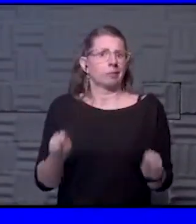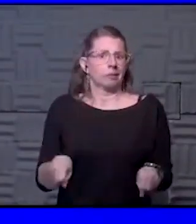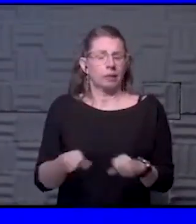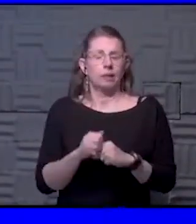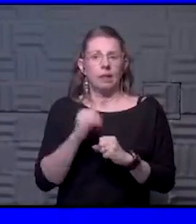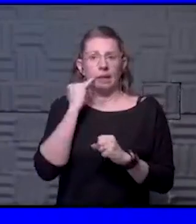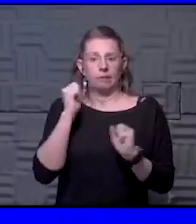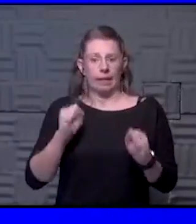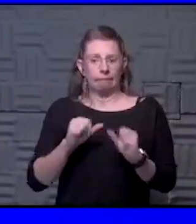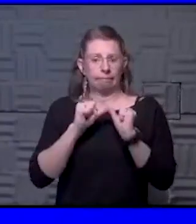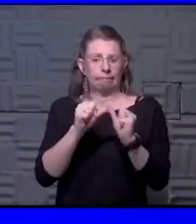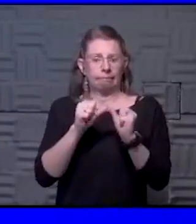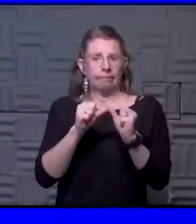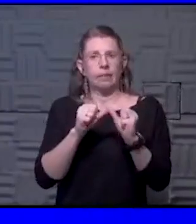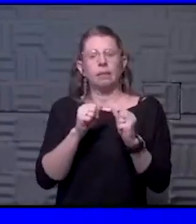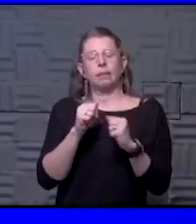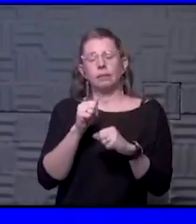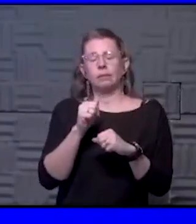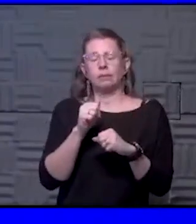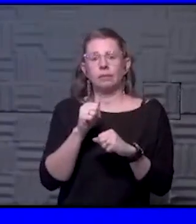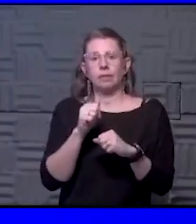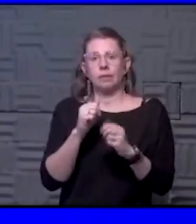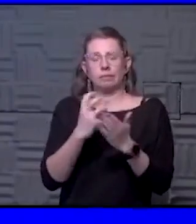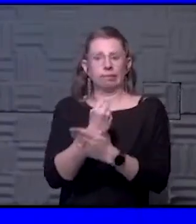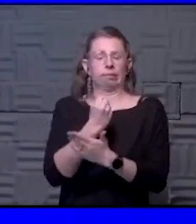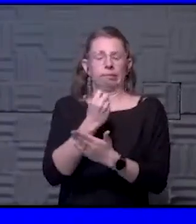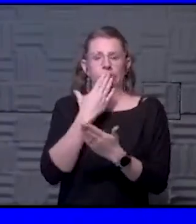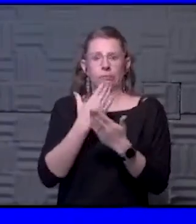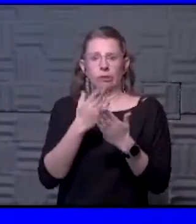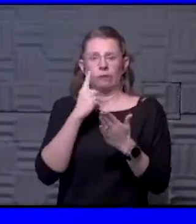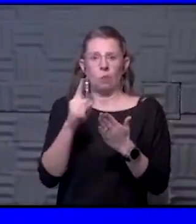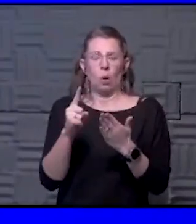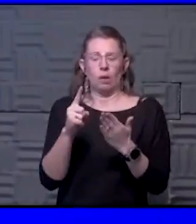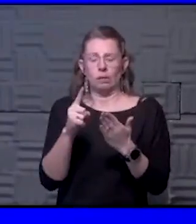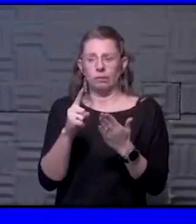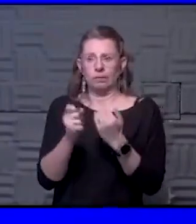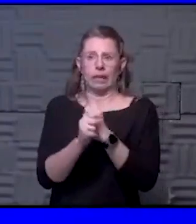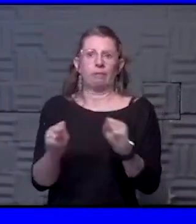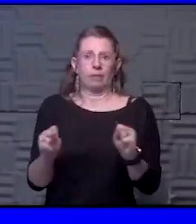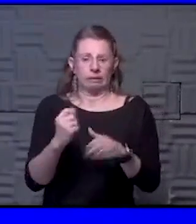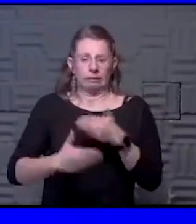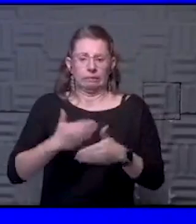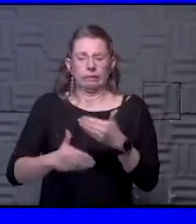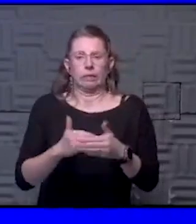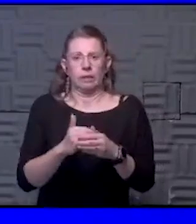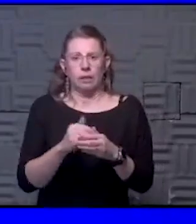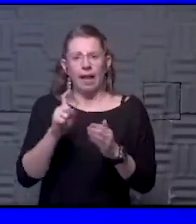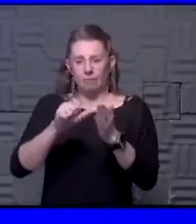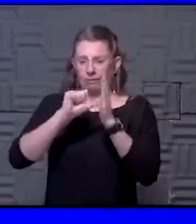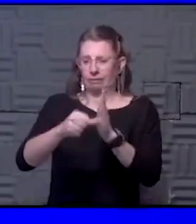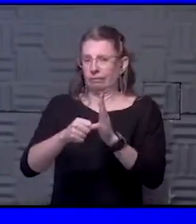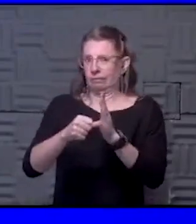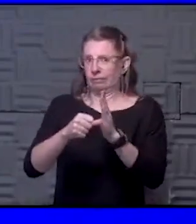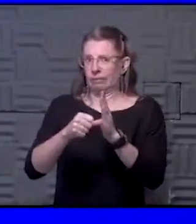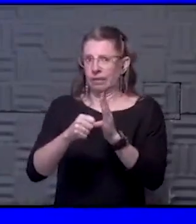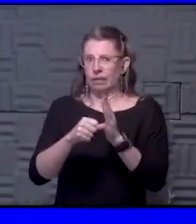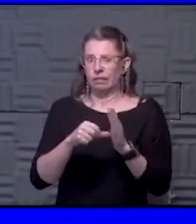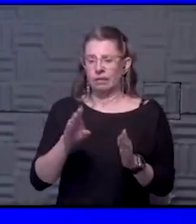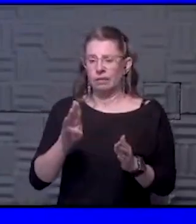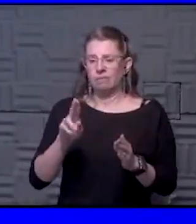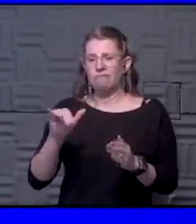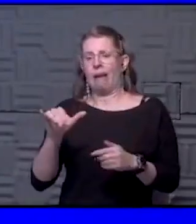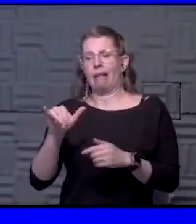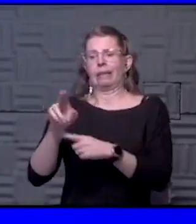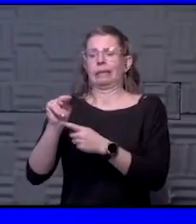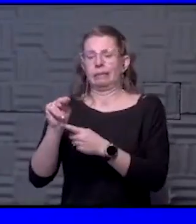have a good chance of, even with the variants, of doing it safely. But has to be emphasized, and as you said, the buy-in is so